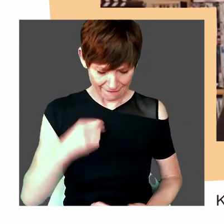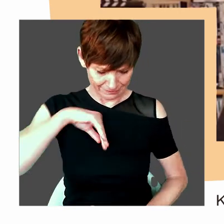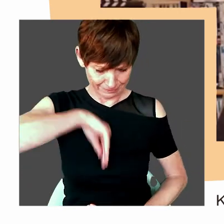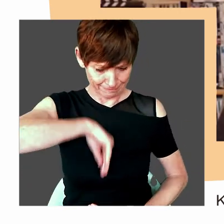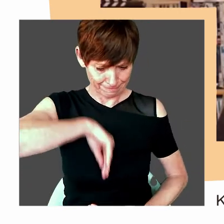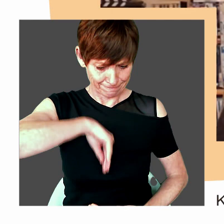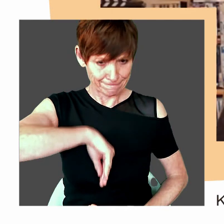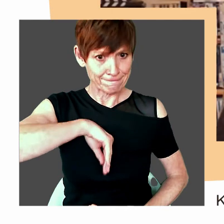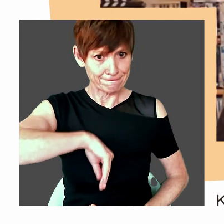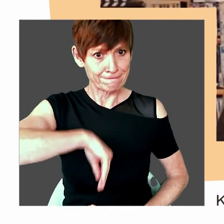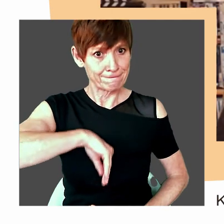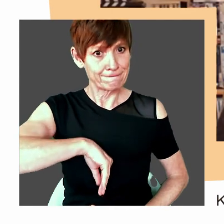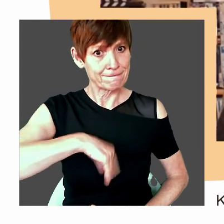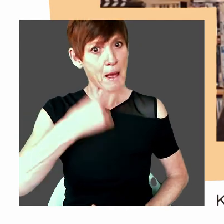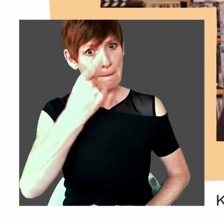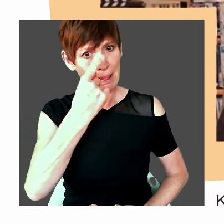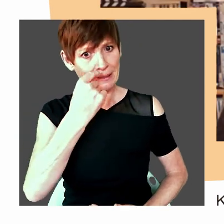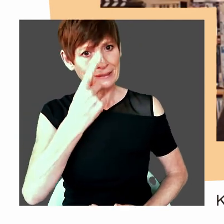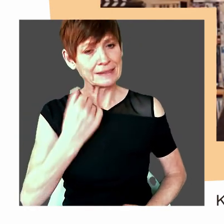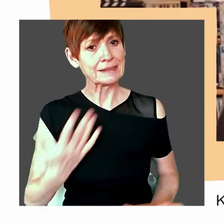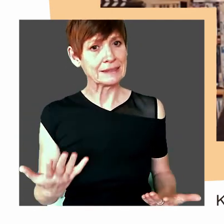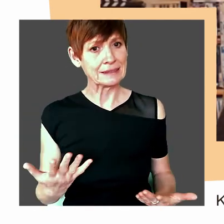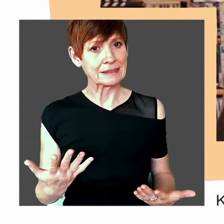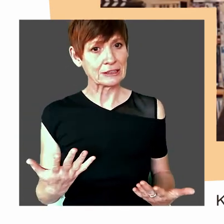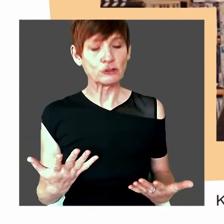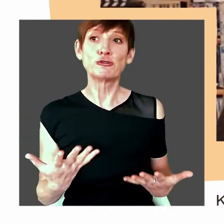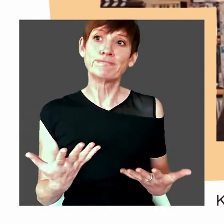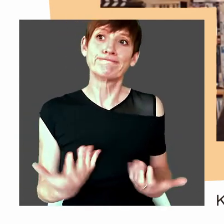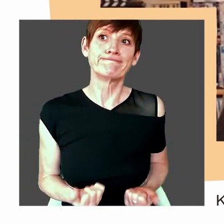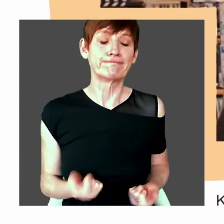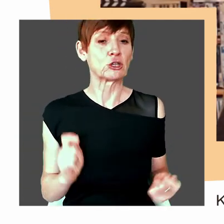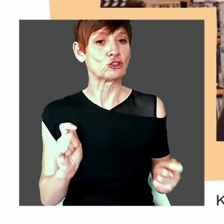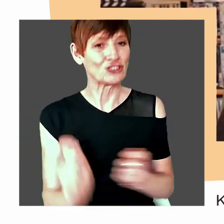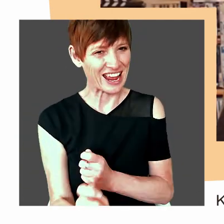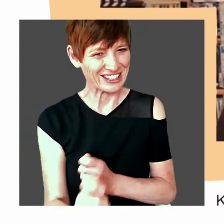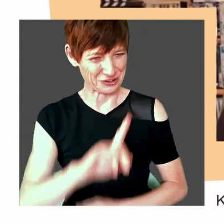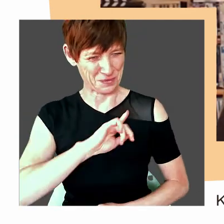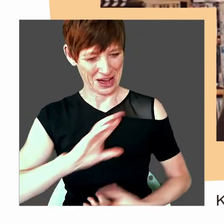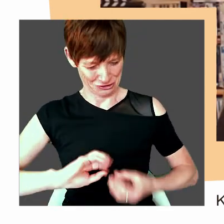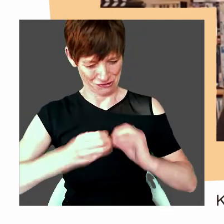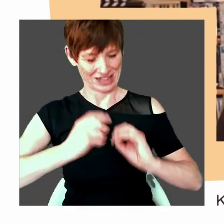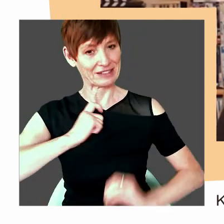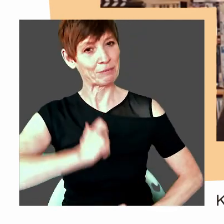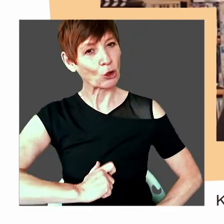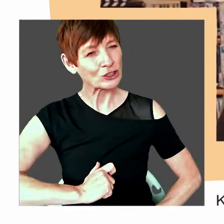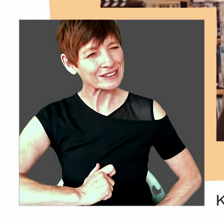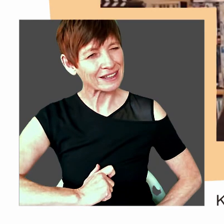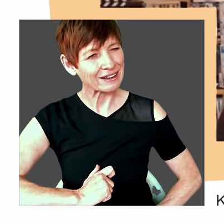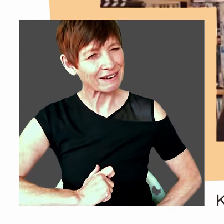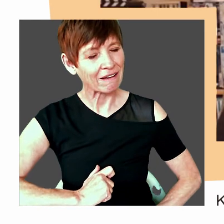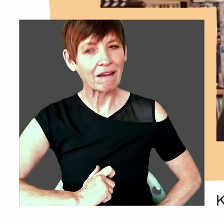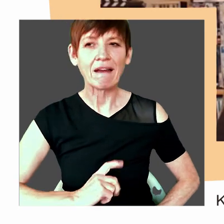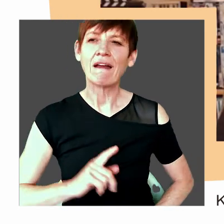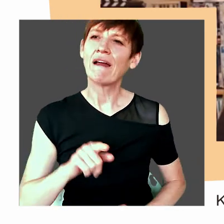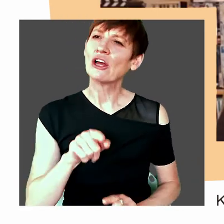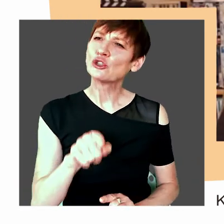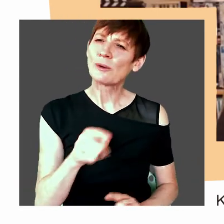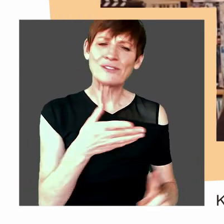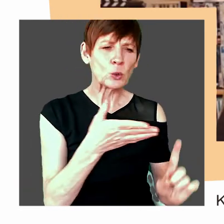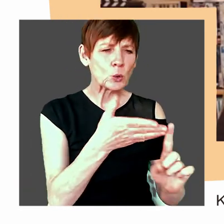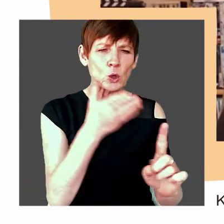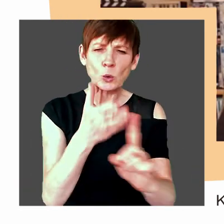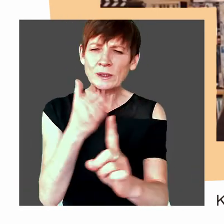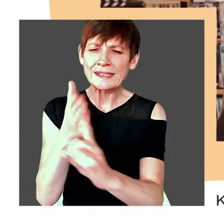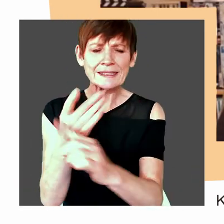is an important part of being a creative person. Are there innovations that you're seeing,